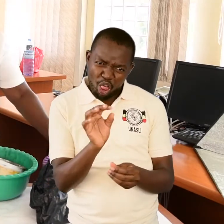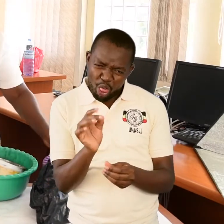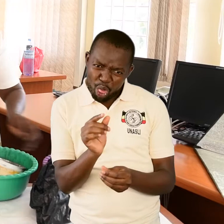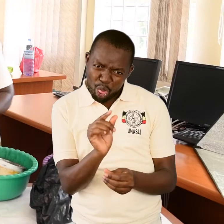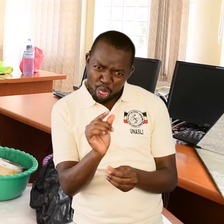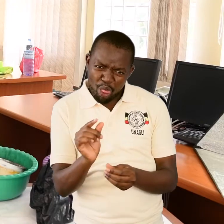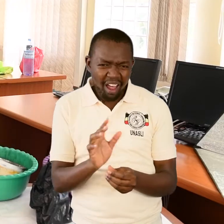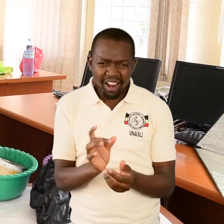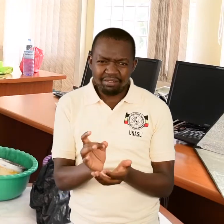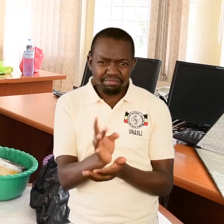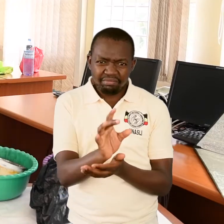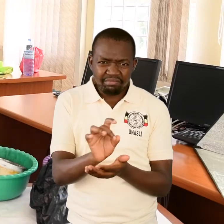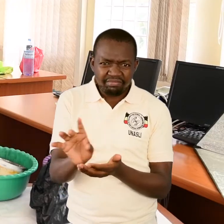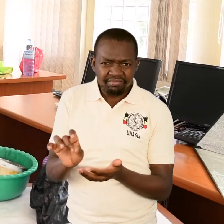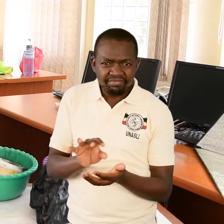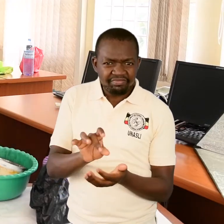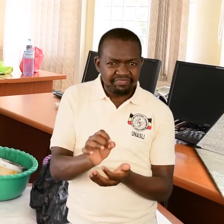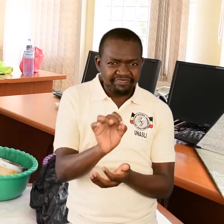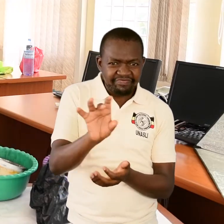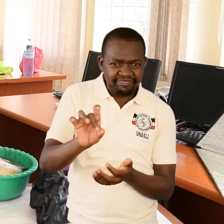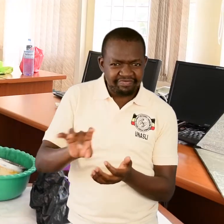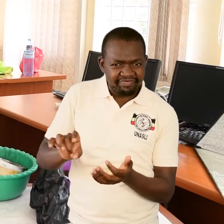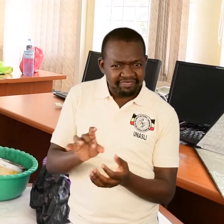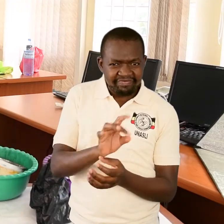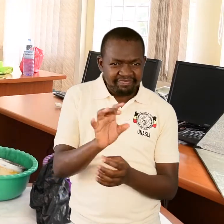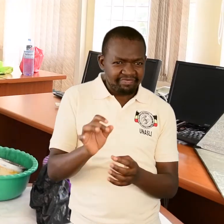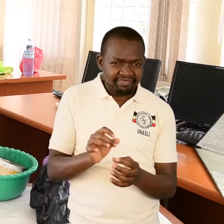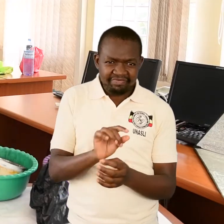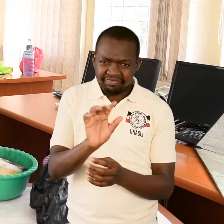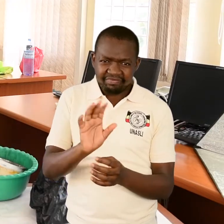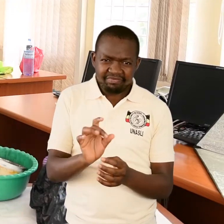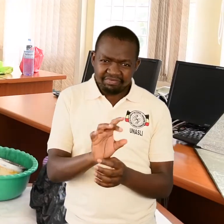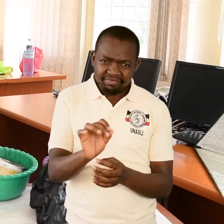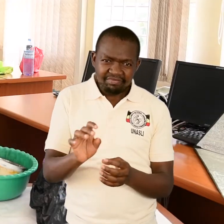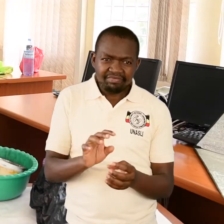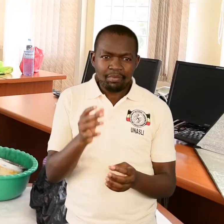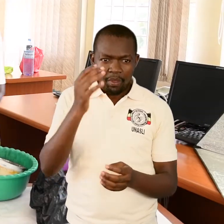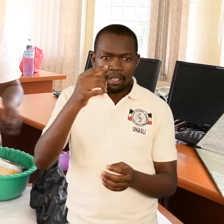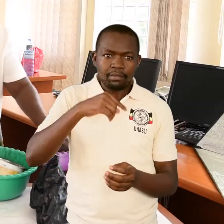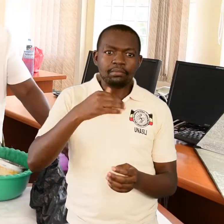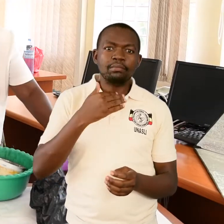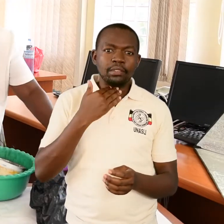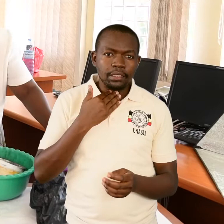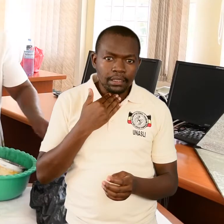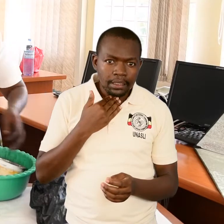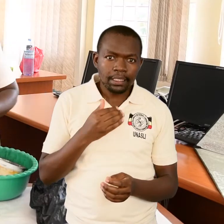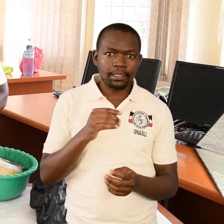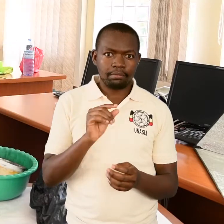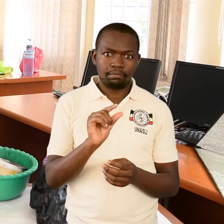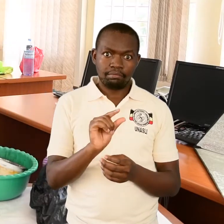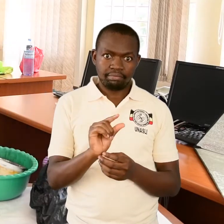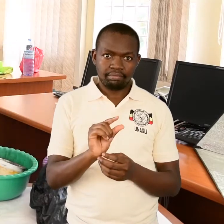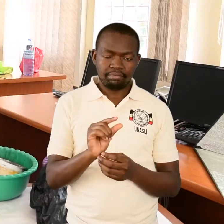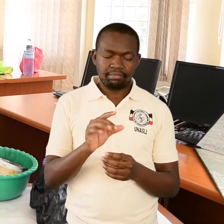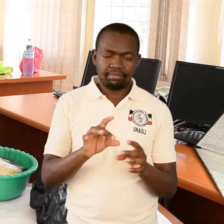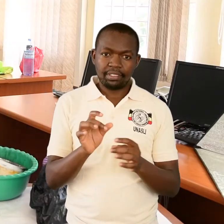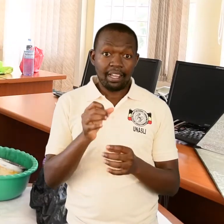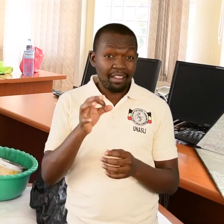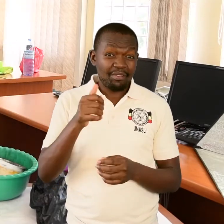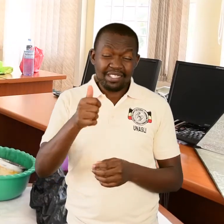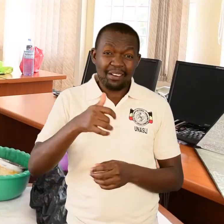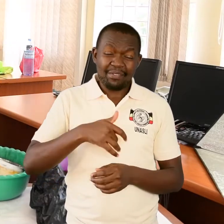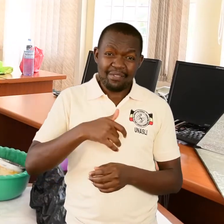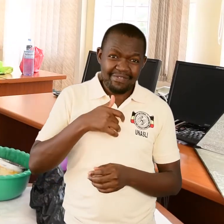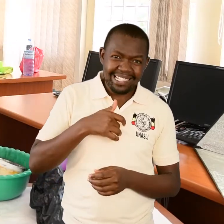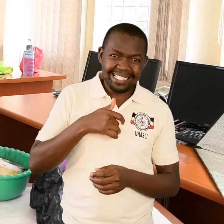out nicely without bigger particles. If you are allergic to dust, you can put